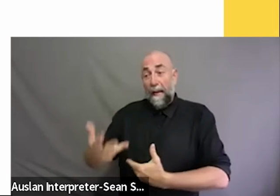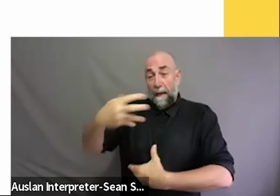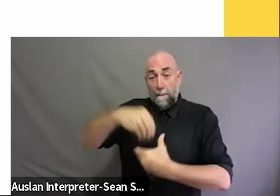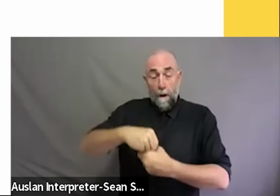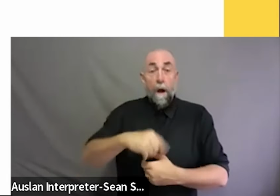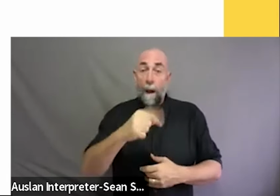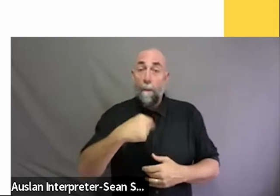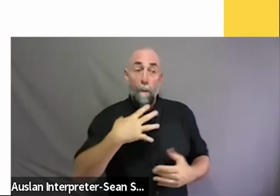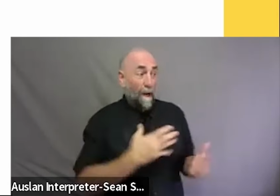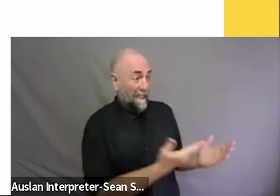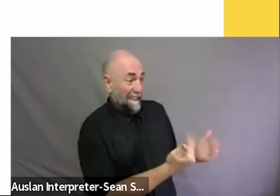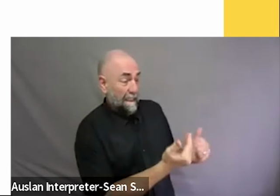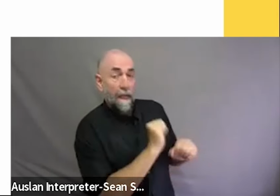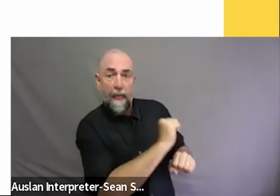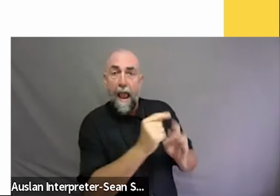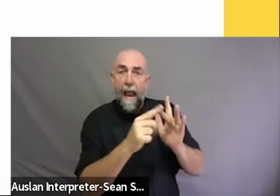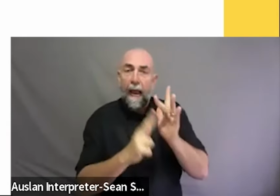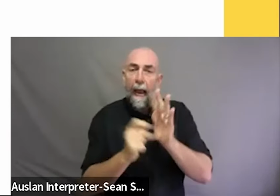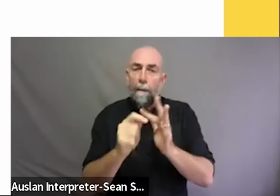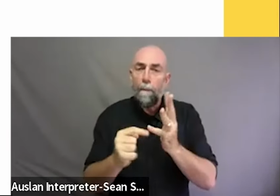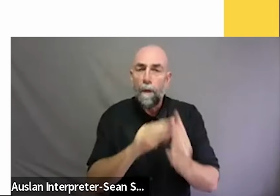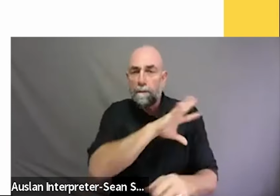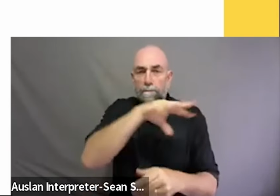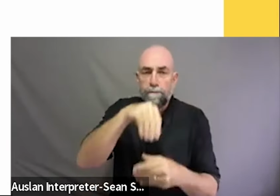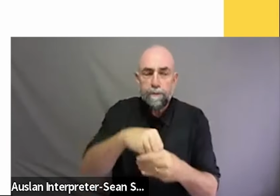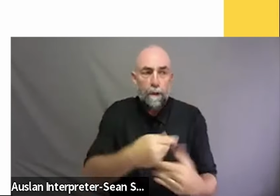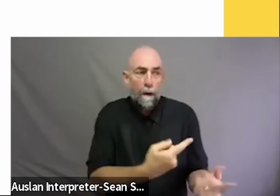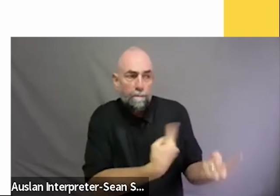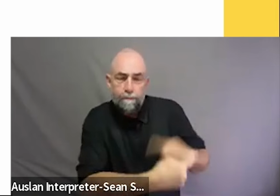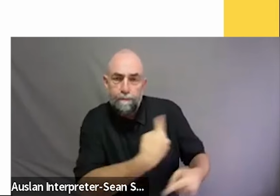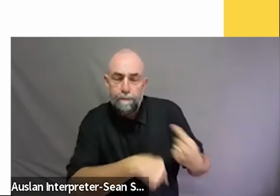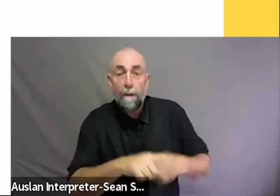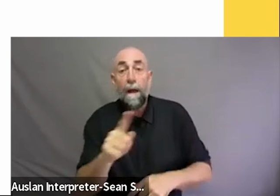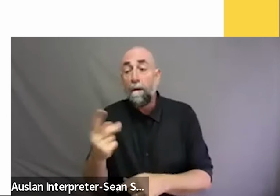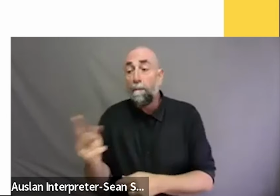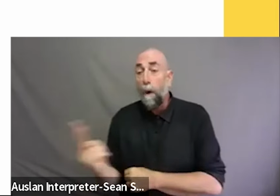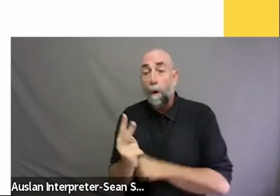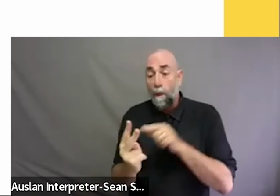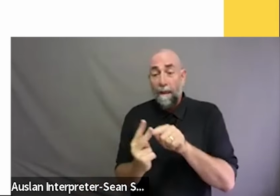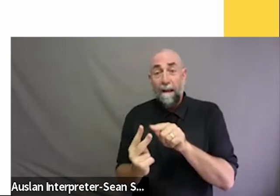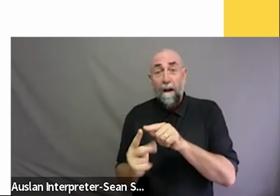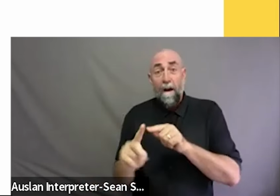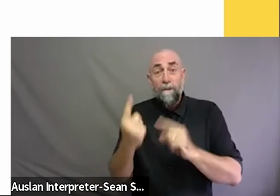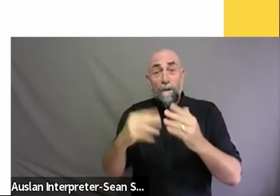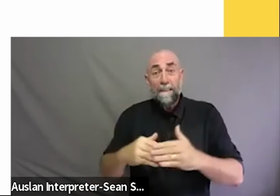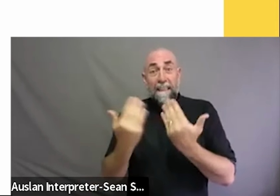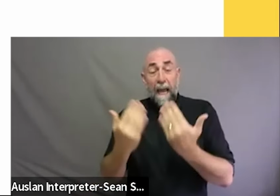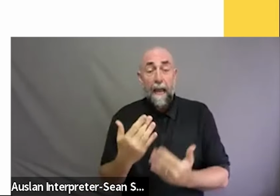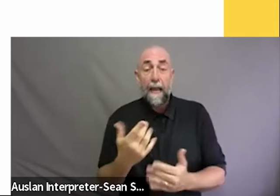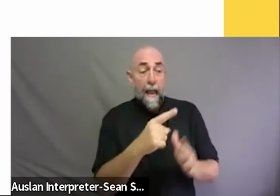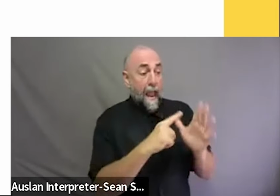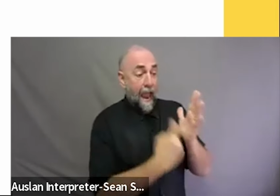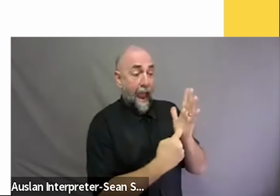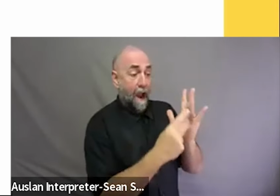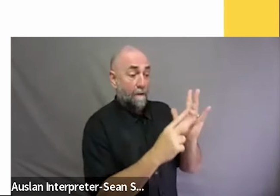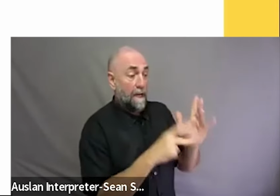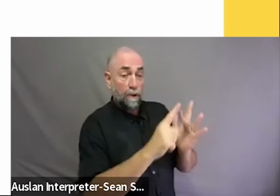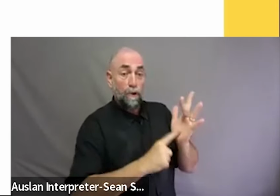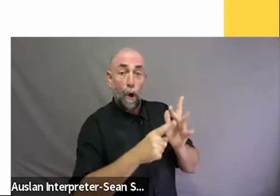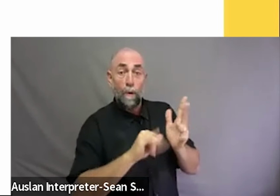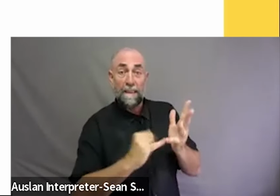here on campus, and we were really, really lucky the first day that Matt and Emma were here, Aaron and Josie were also here with